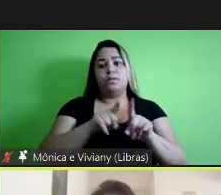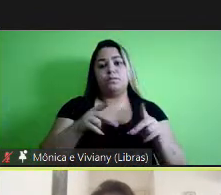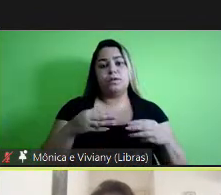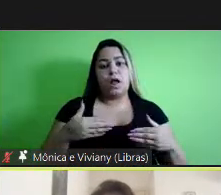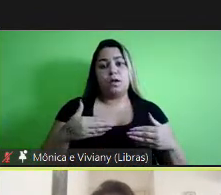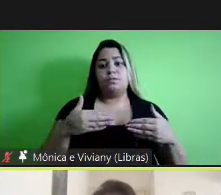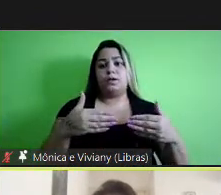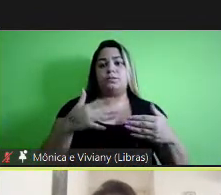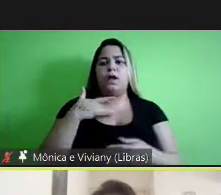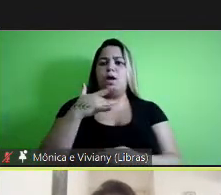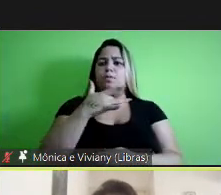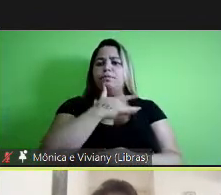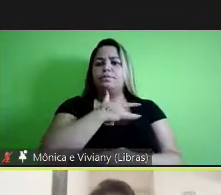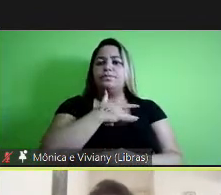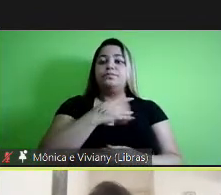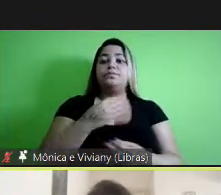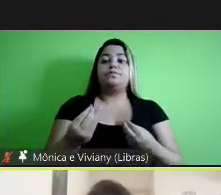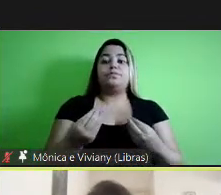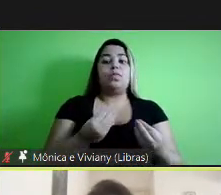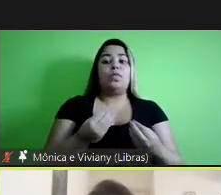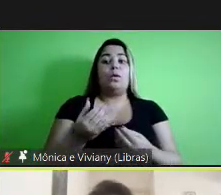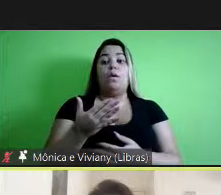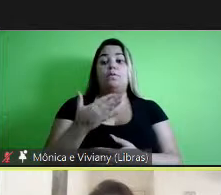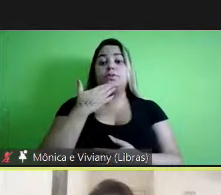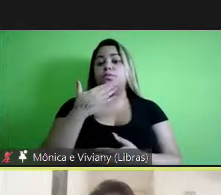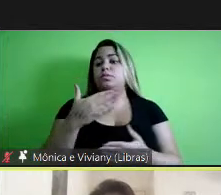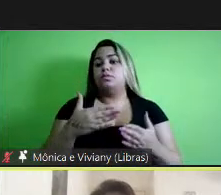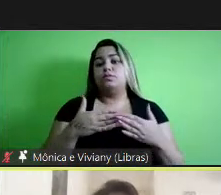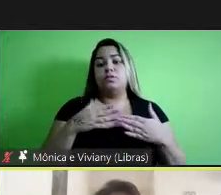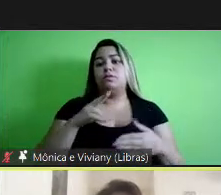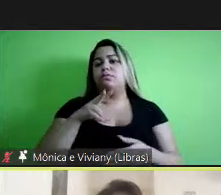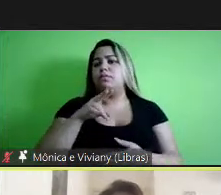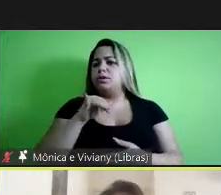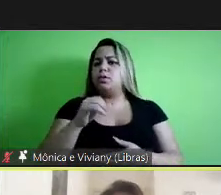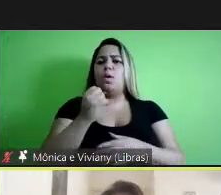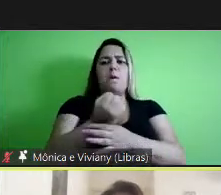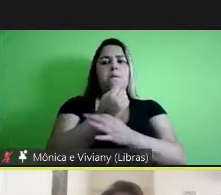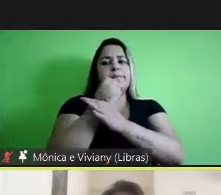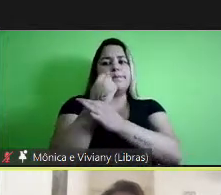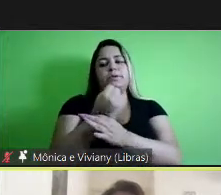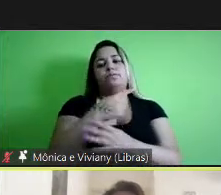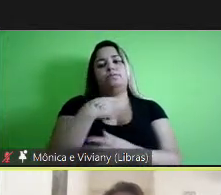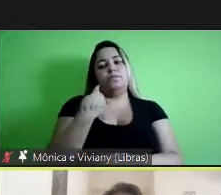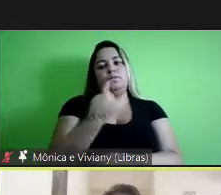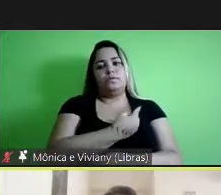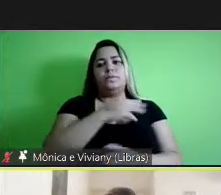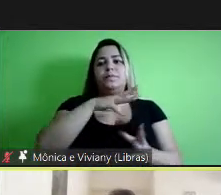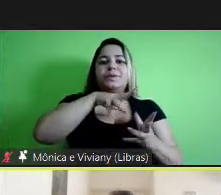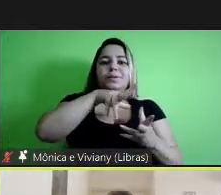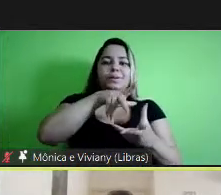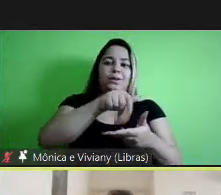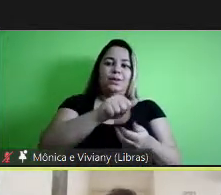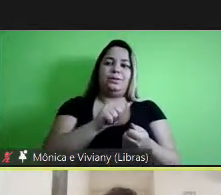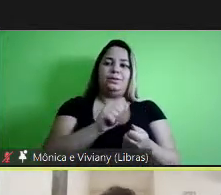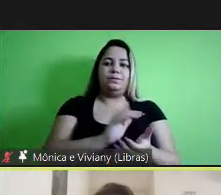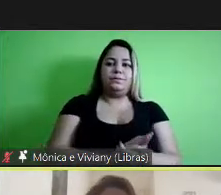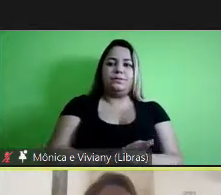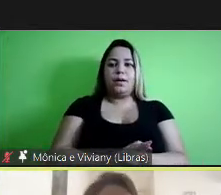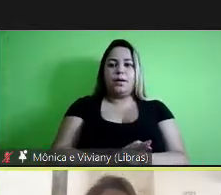rethink the way we're dealing with health, because it's not going to be sustainable in the long